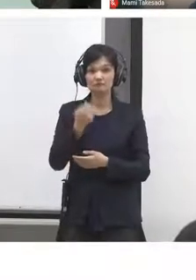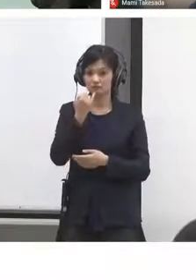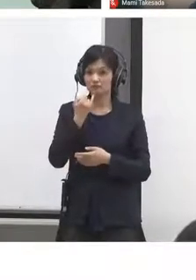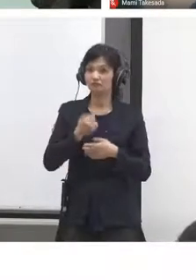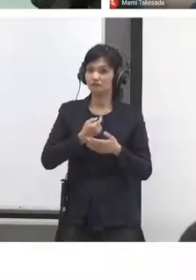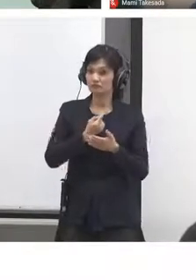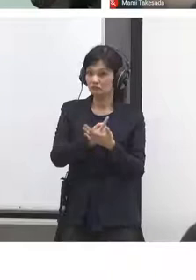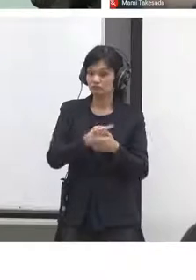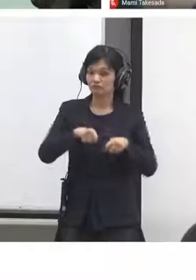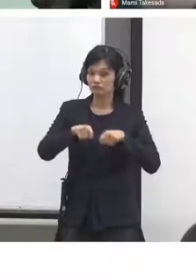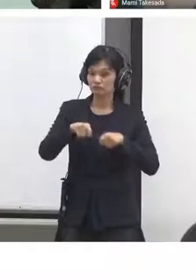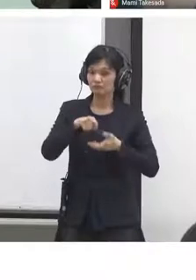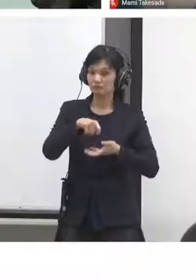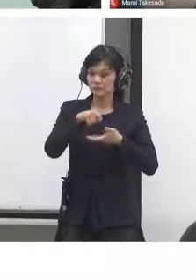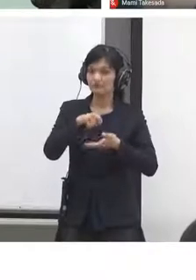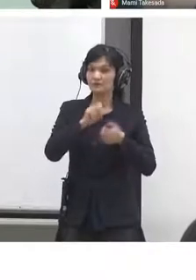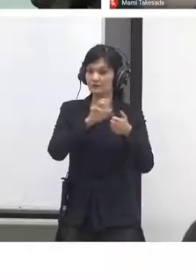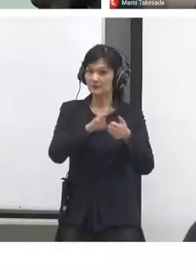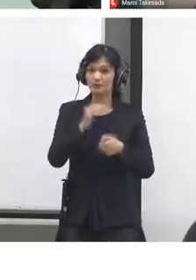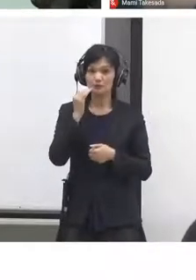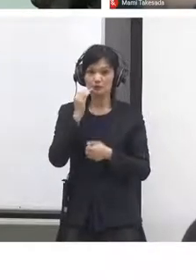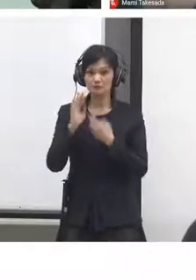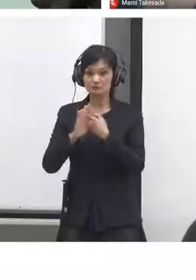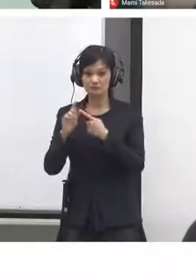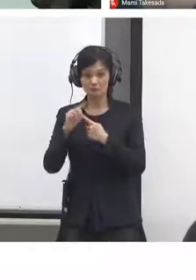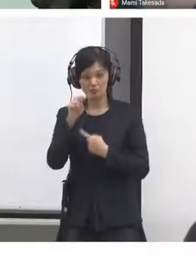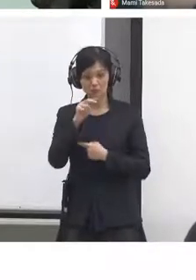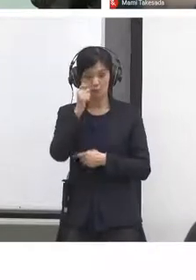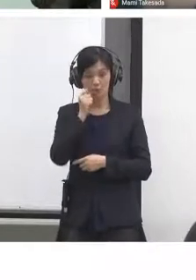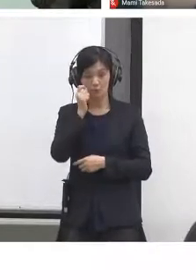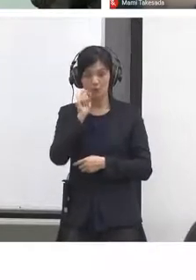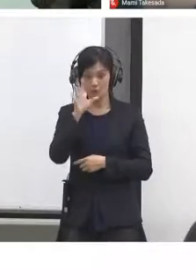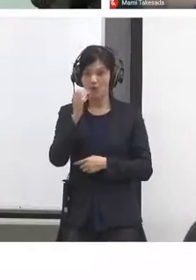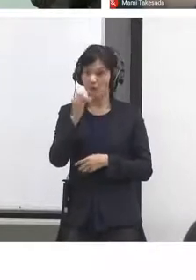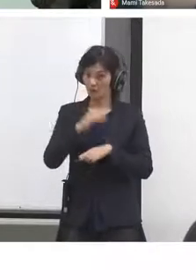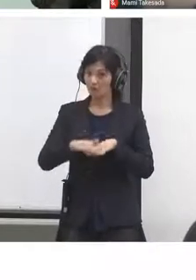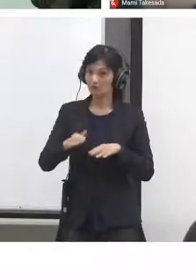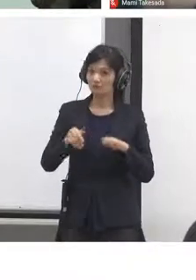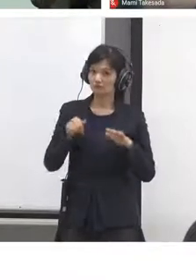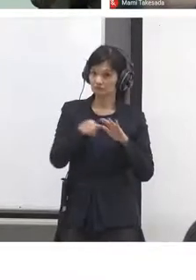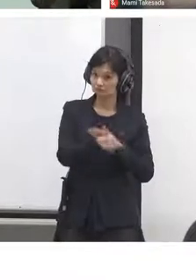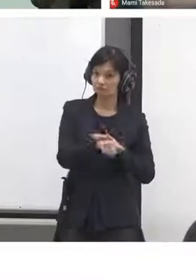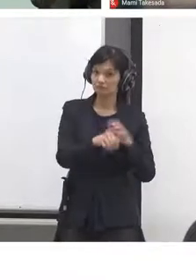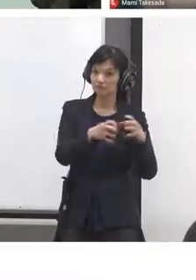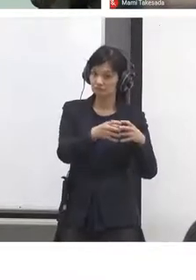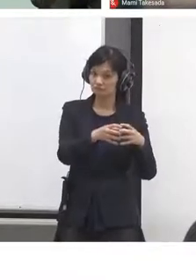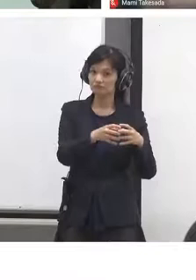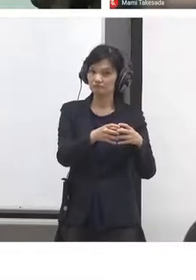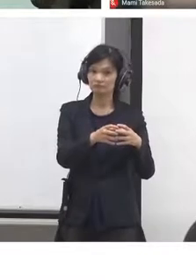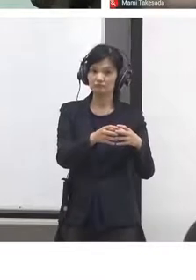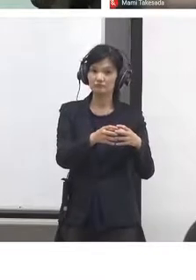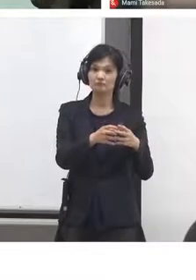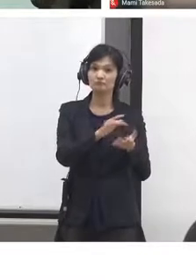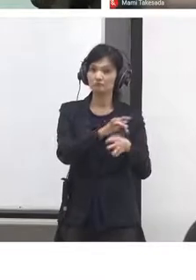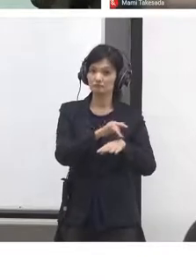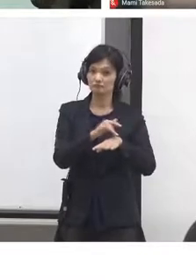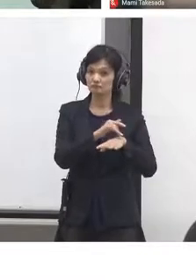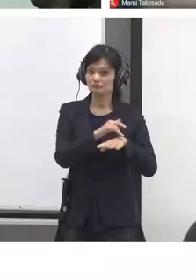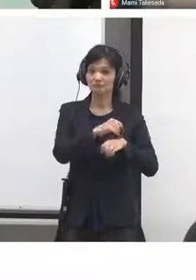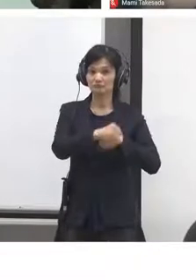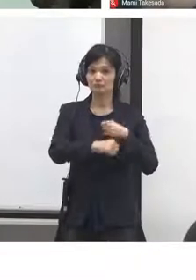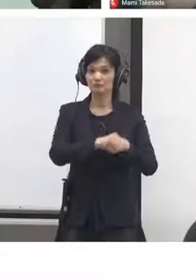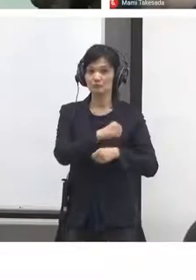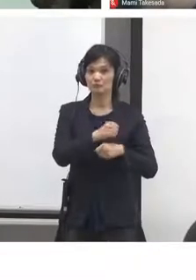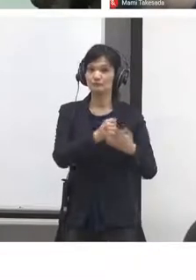in this, so they will go to your project and join it and start it to hack something. So Haru-san, he first time came to Taiwan